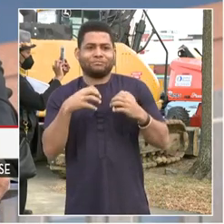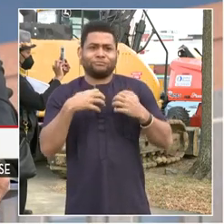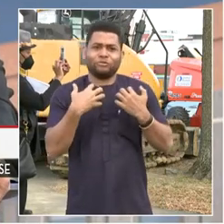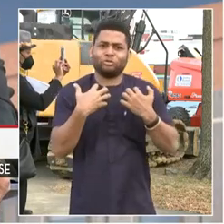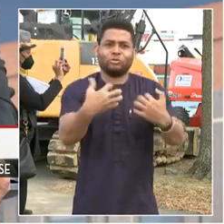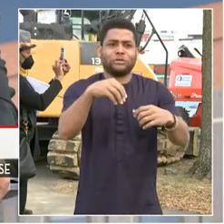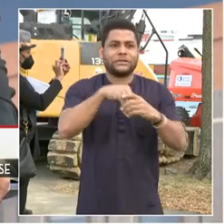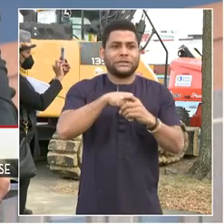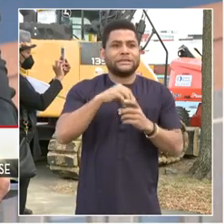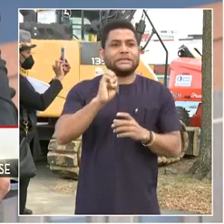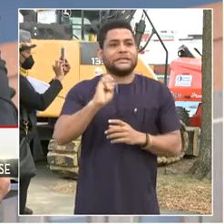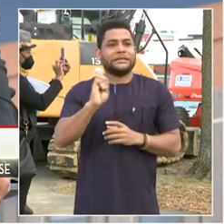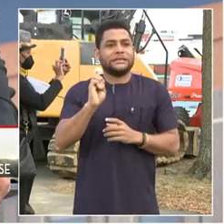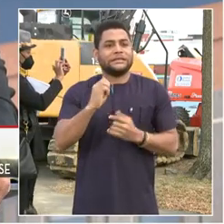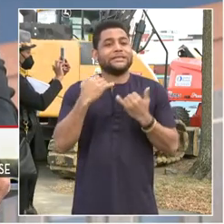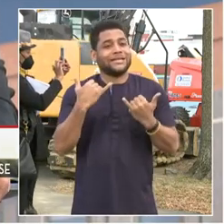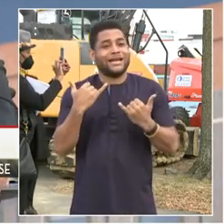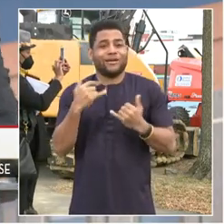We